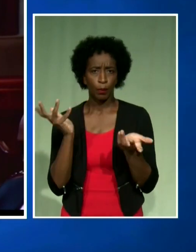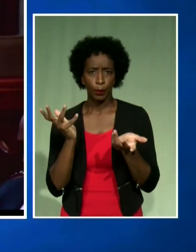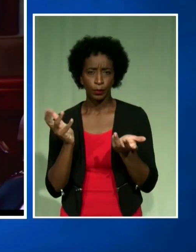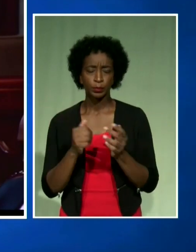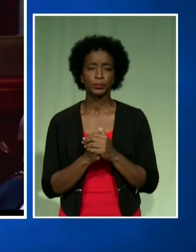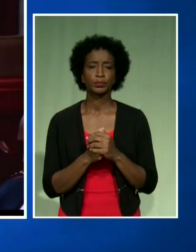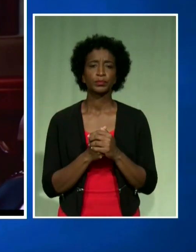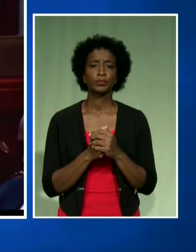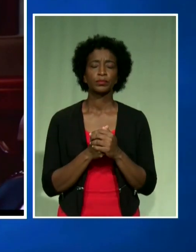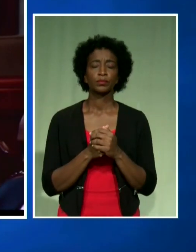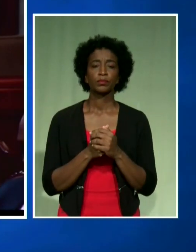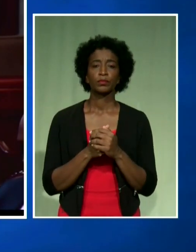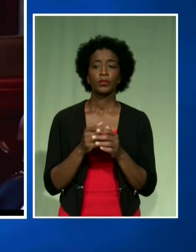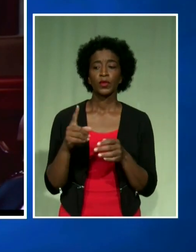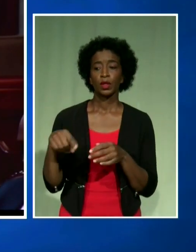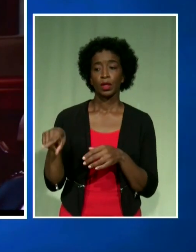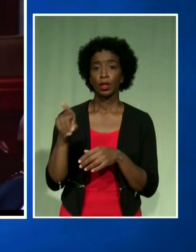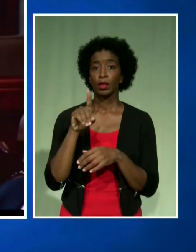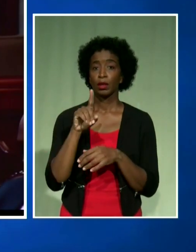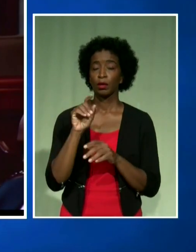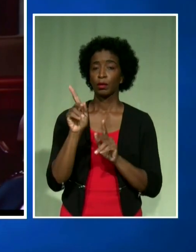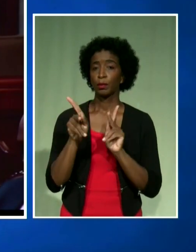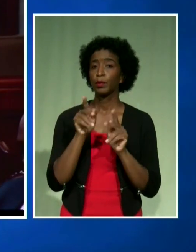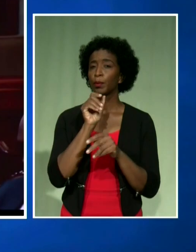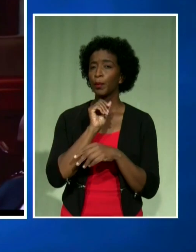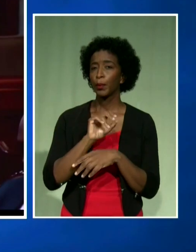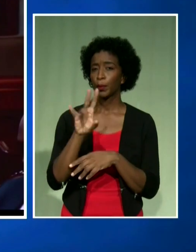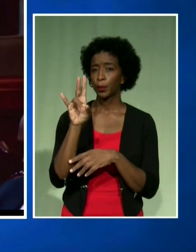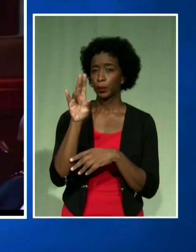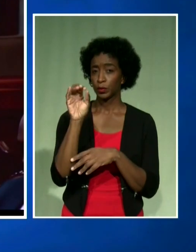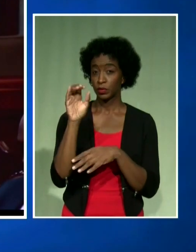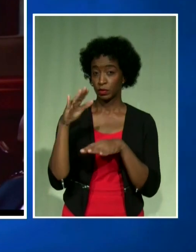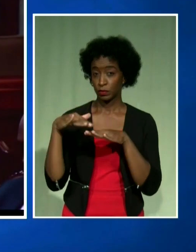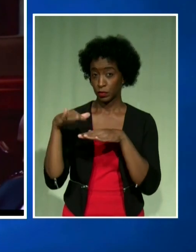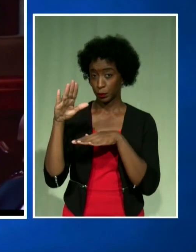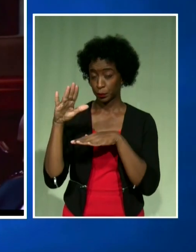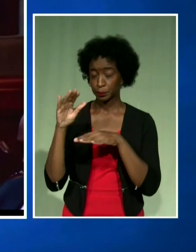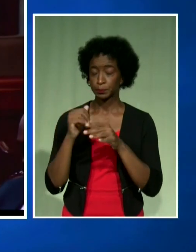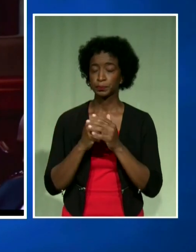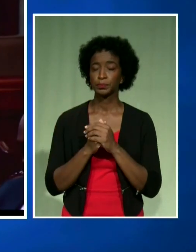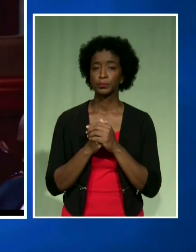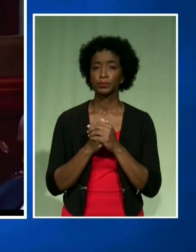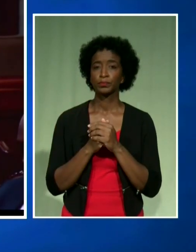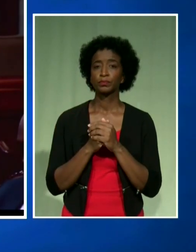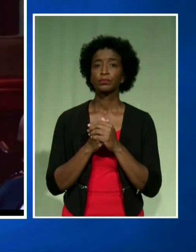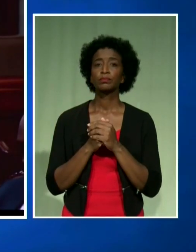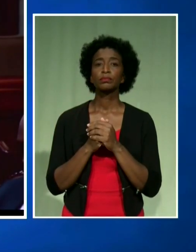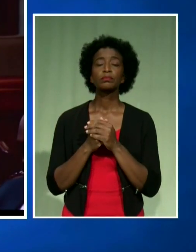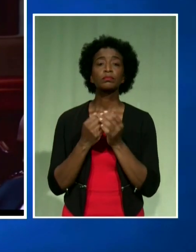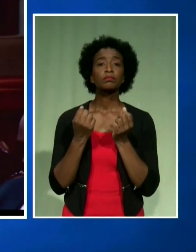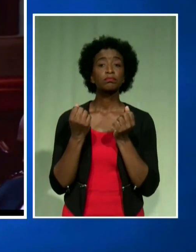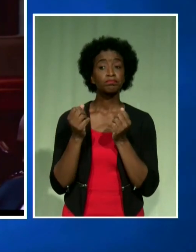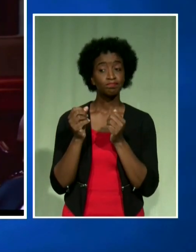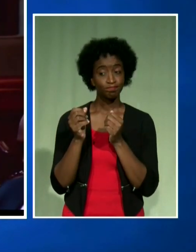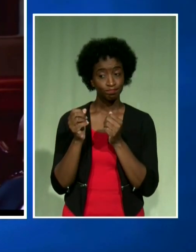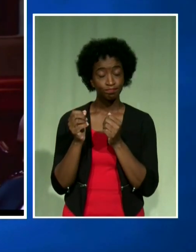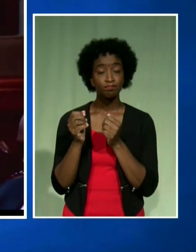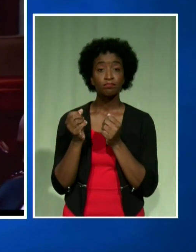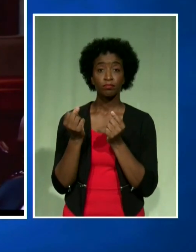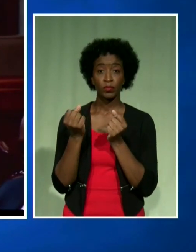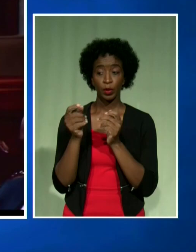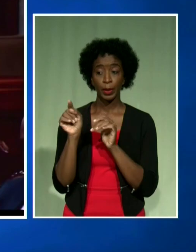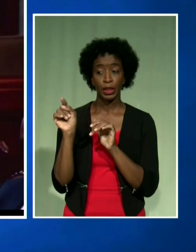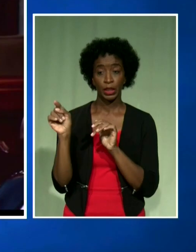70-plus-year-old group a number of elderly persons who have succumbed to